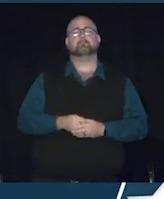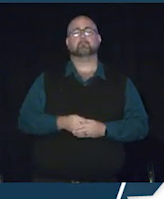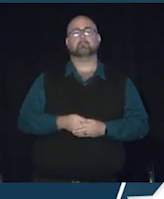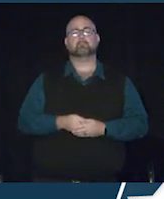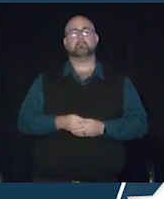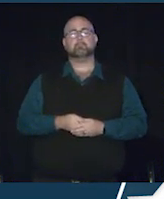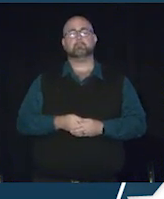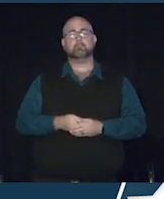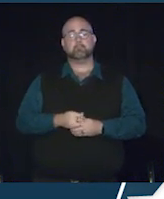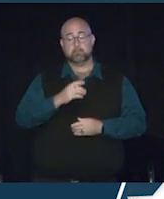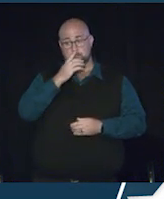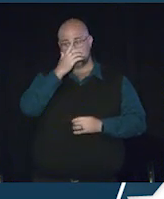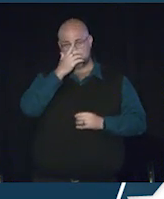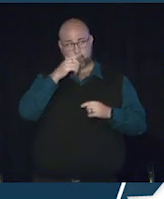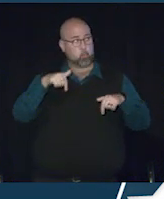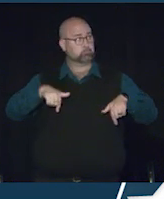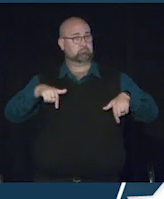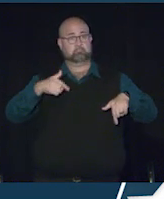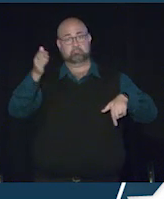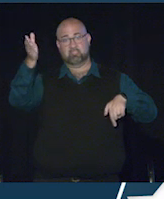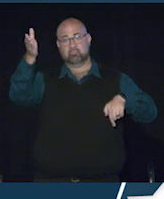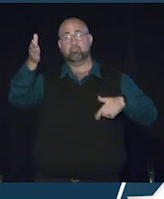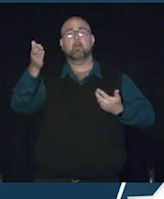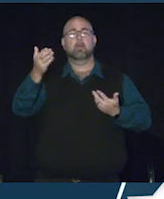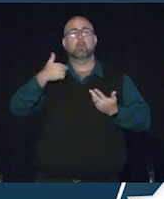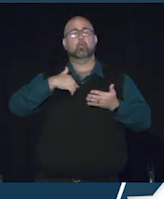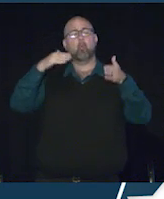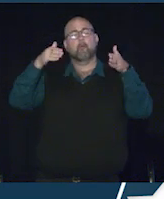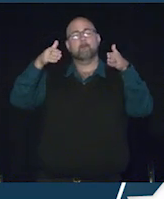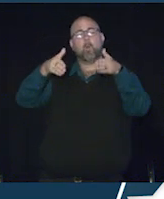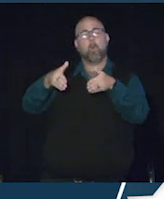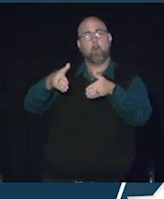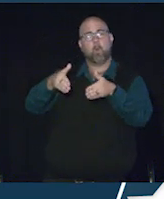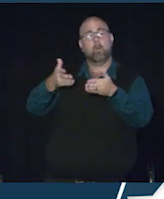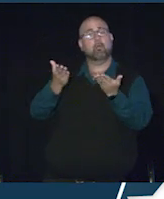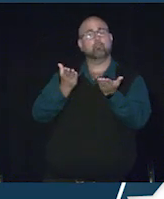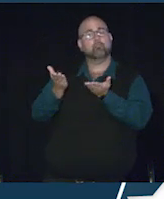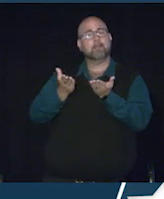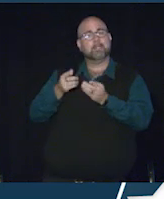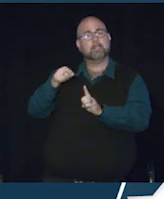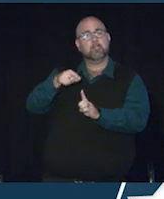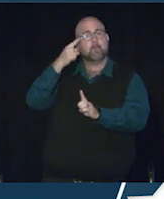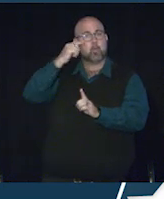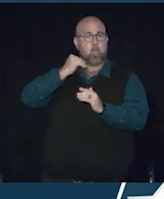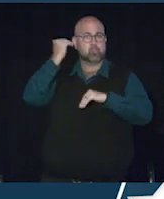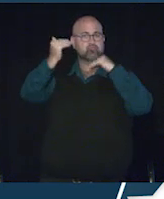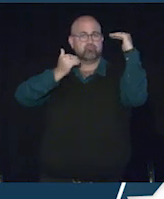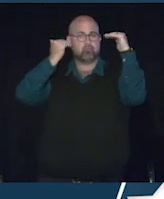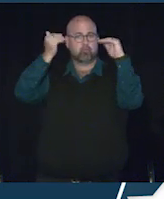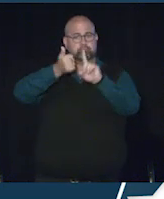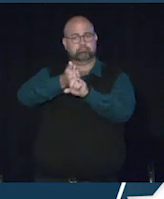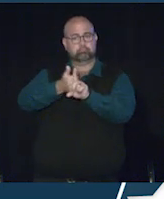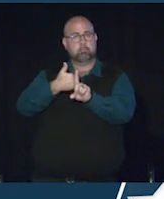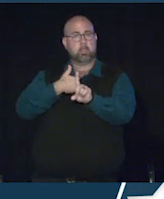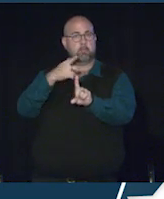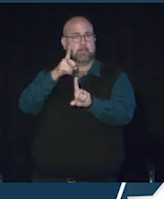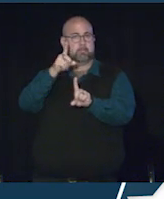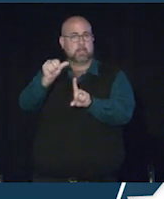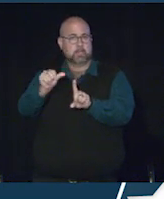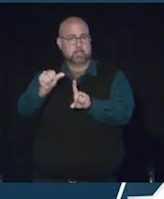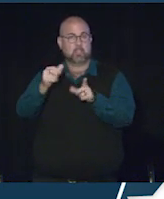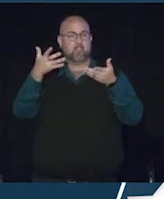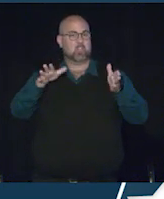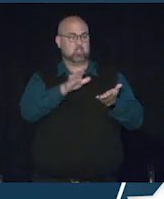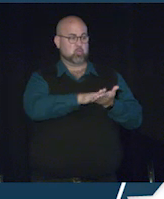the purpose of today's presentation, we're going to be focused more so on the services to adults with disabilities or those who have exited the